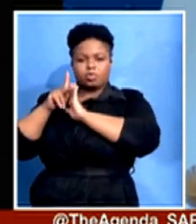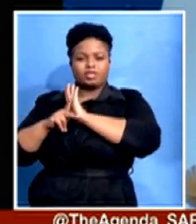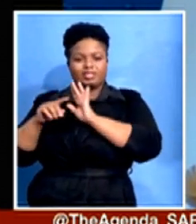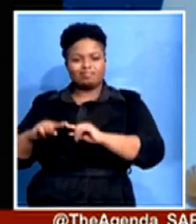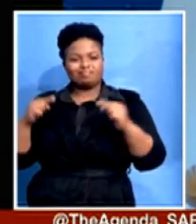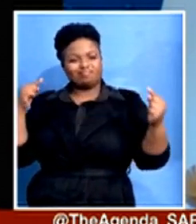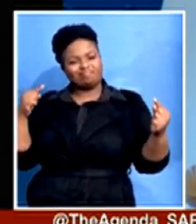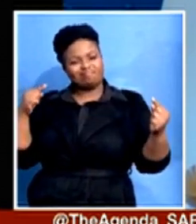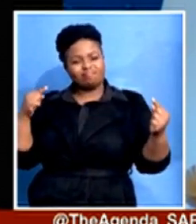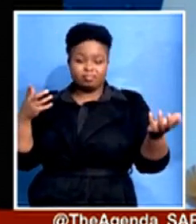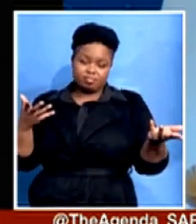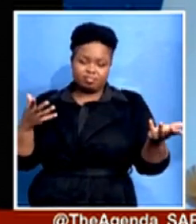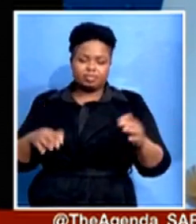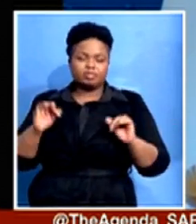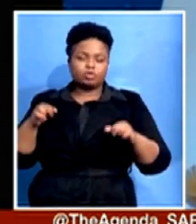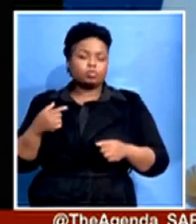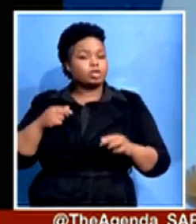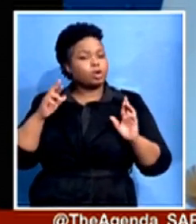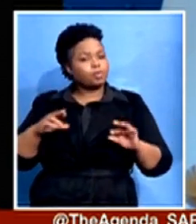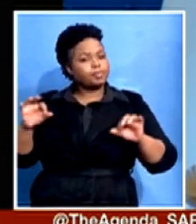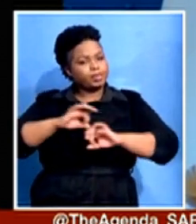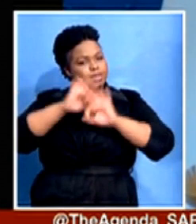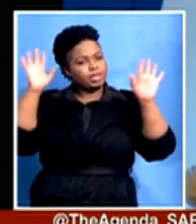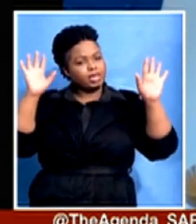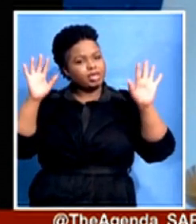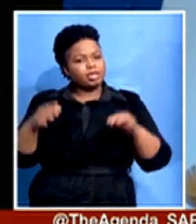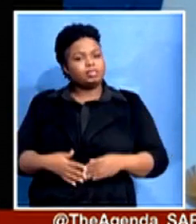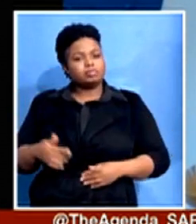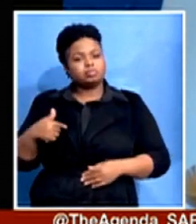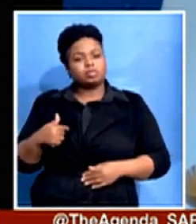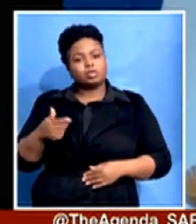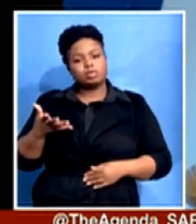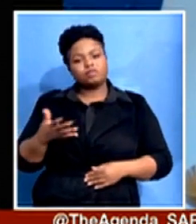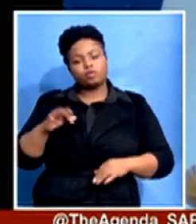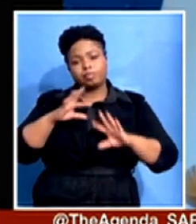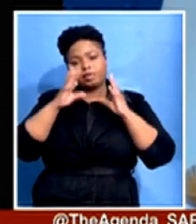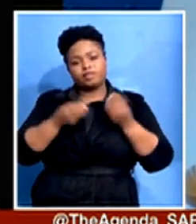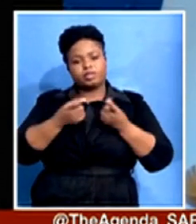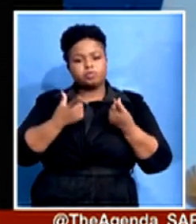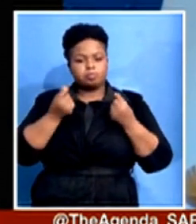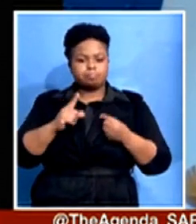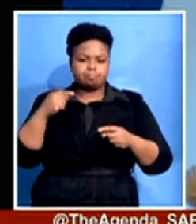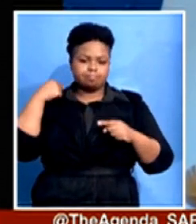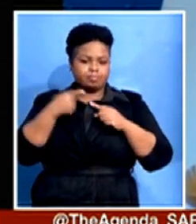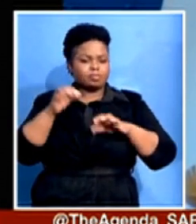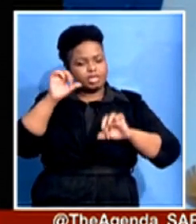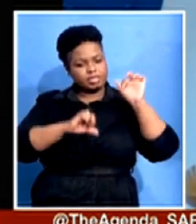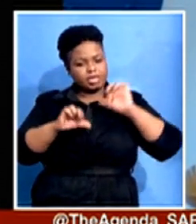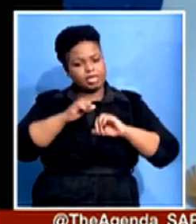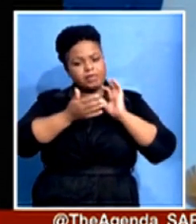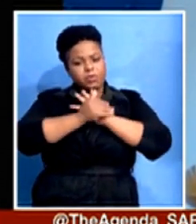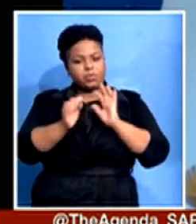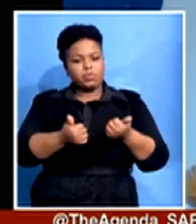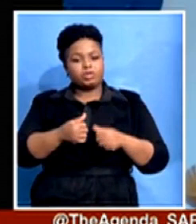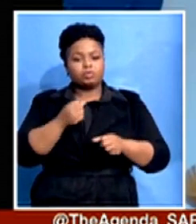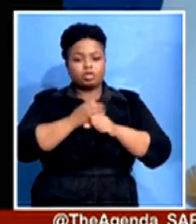that's very, very clear in terms of what we have done from the scientific capability and making that available to decision